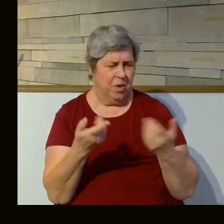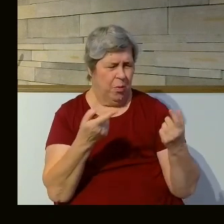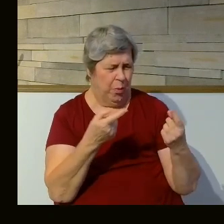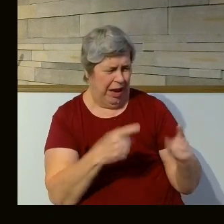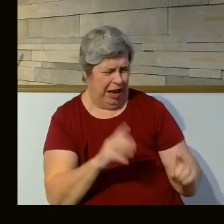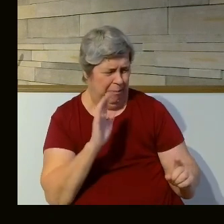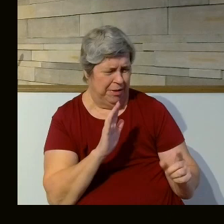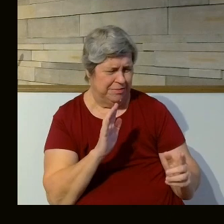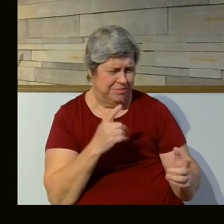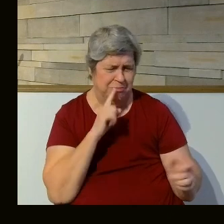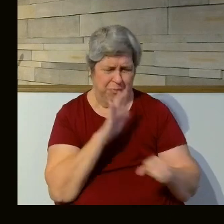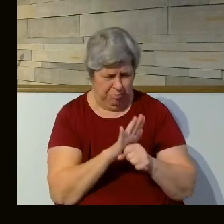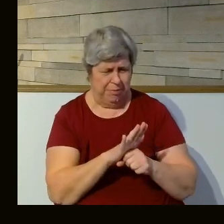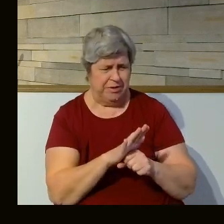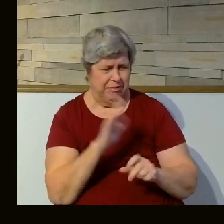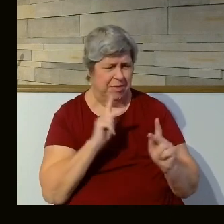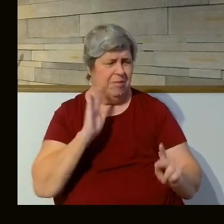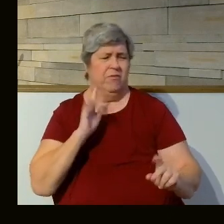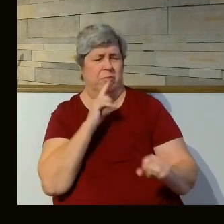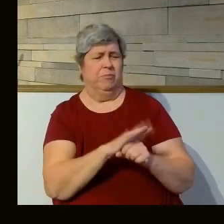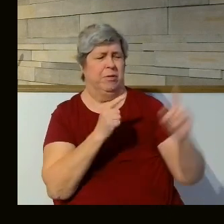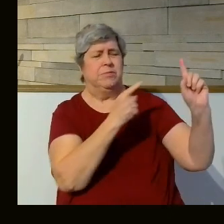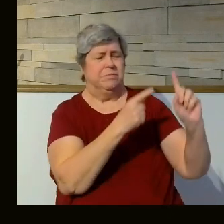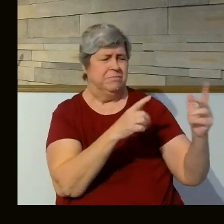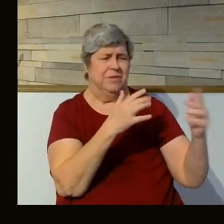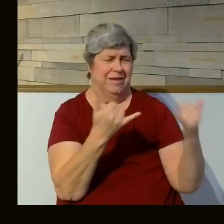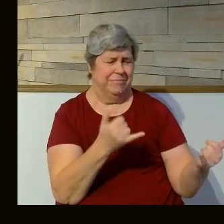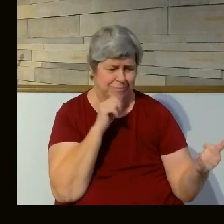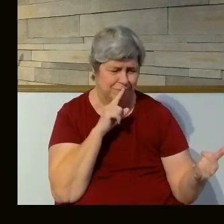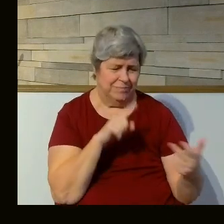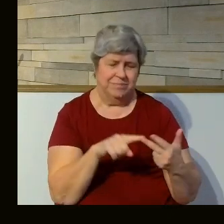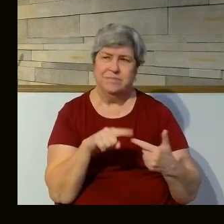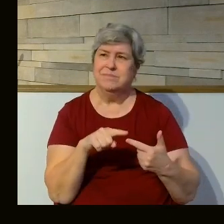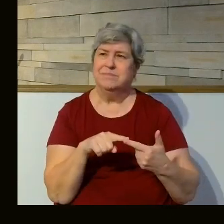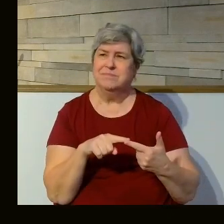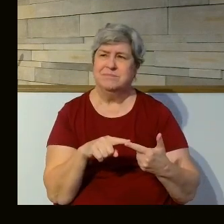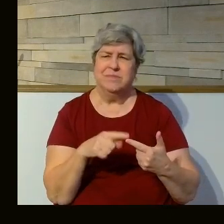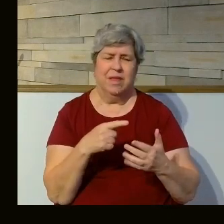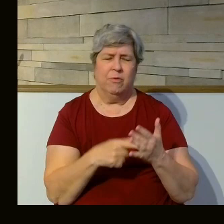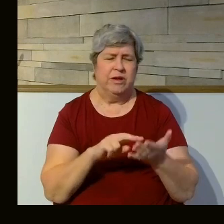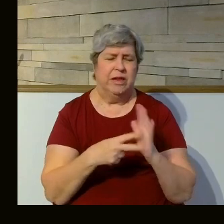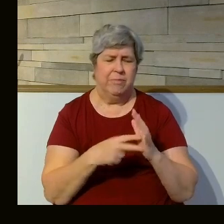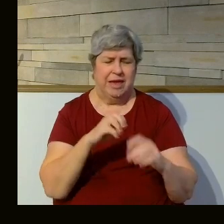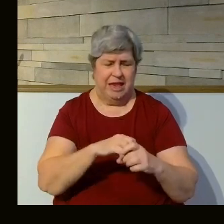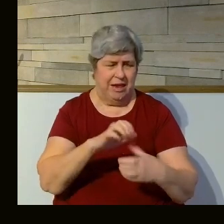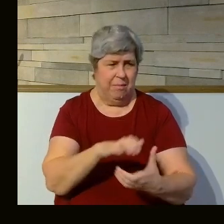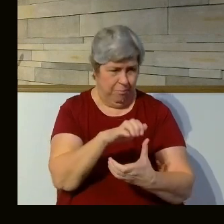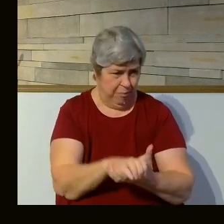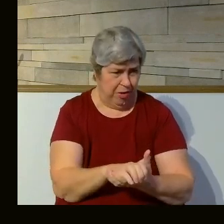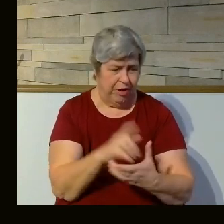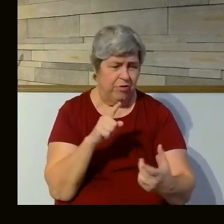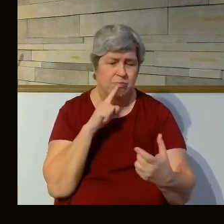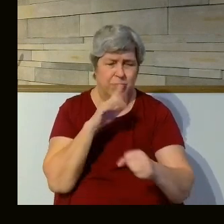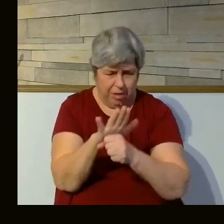with whatever happened to commitment. And then from there, we're going to start some exegesis with what's commitment in marriage. That's going to be verses